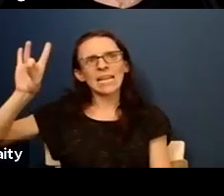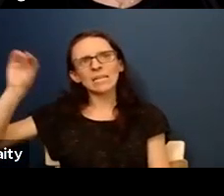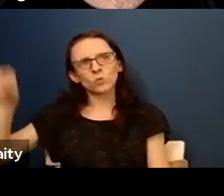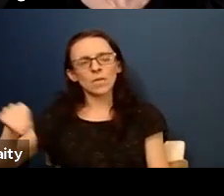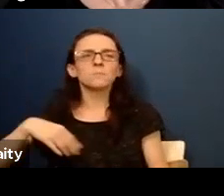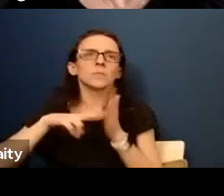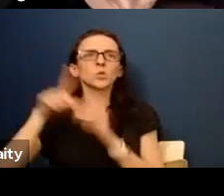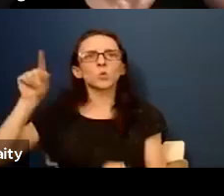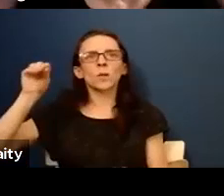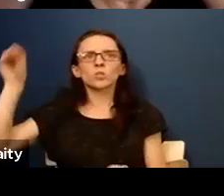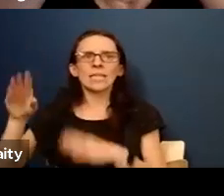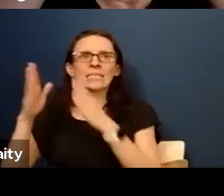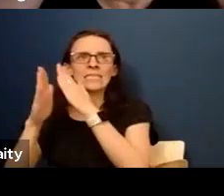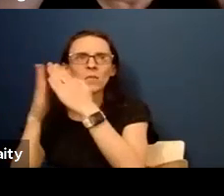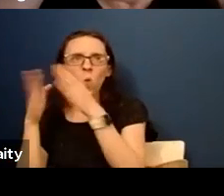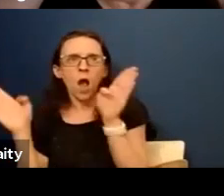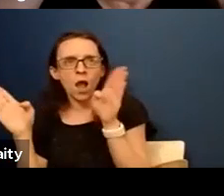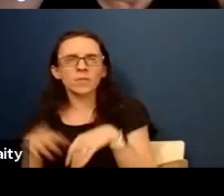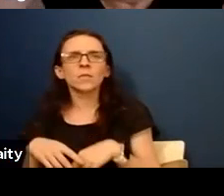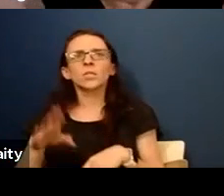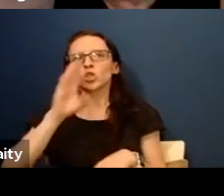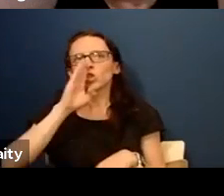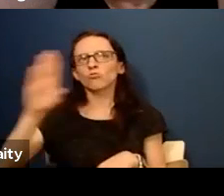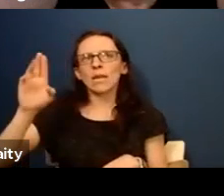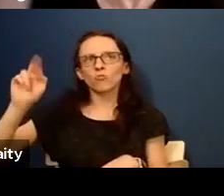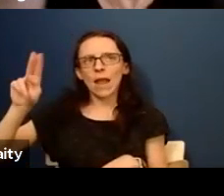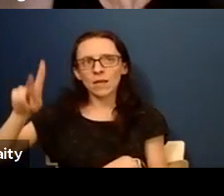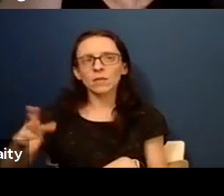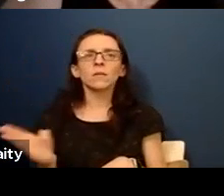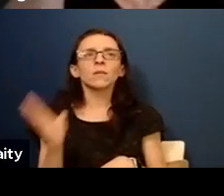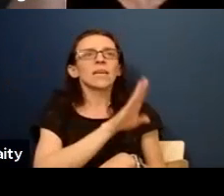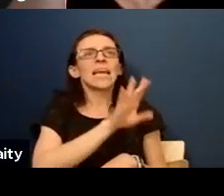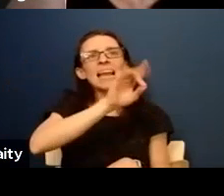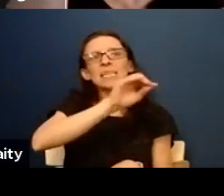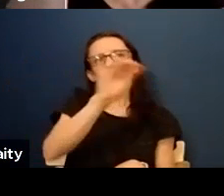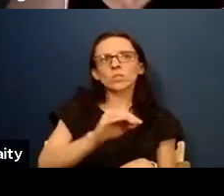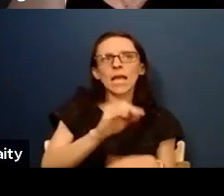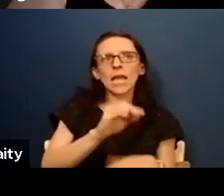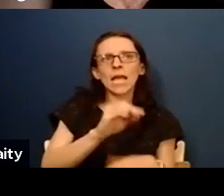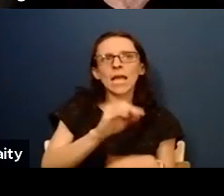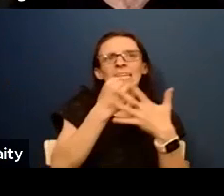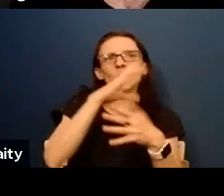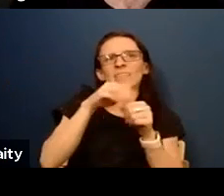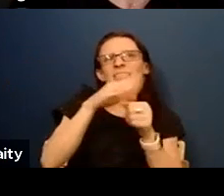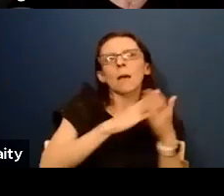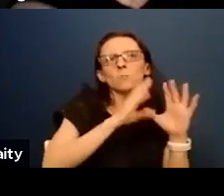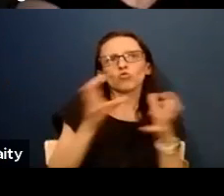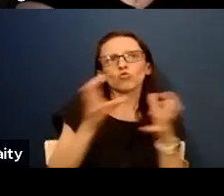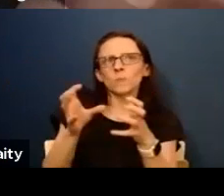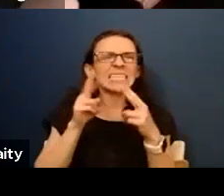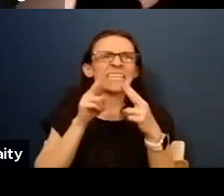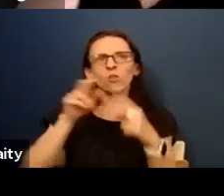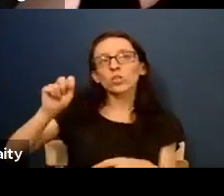20% citywide, straight rank, 80% ranking within some grouping, whether it's tiers